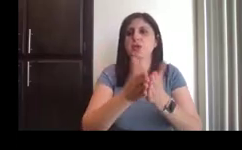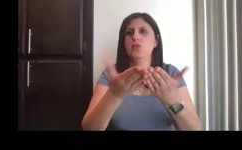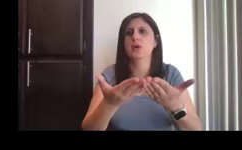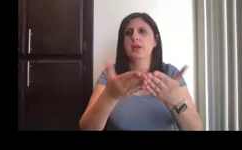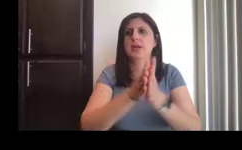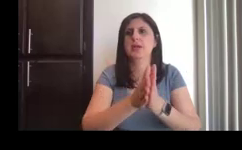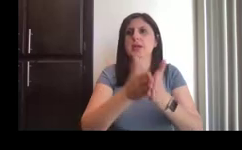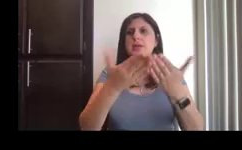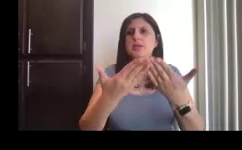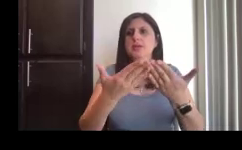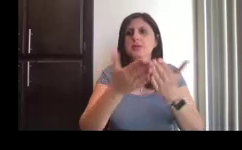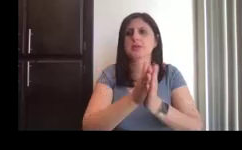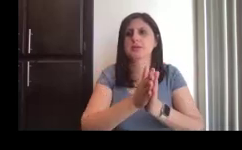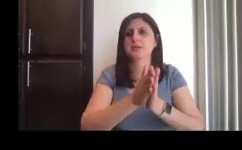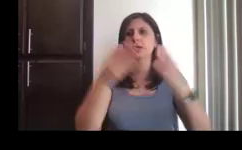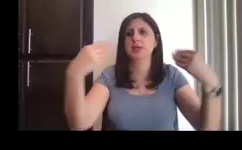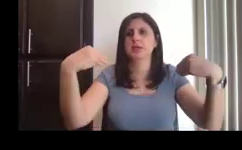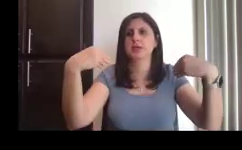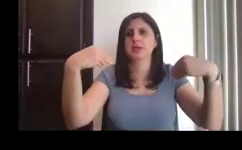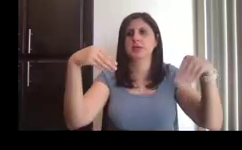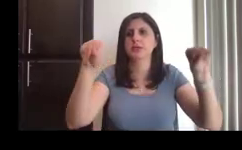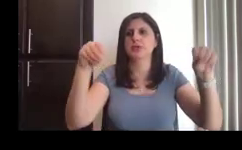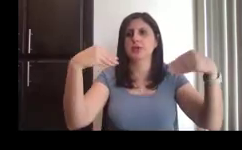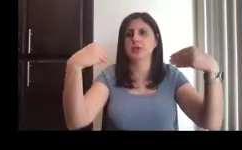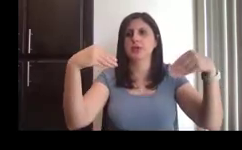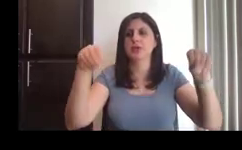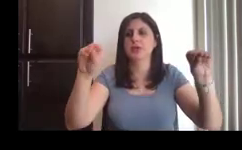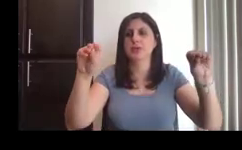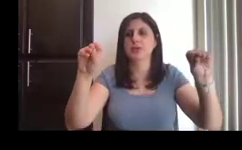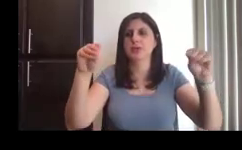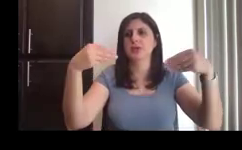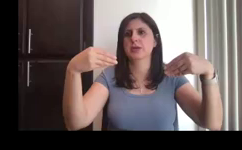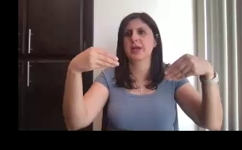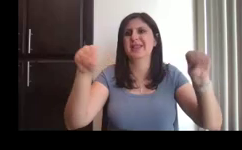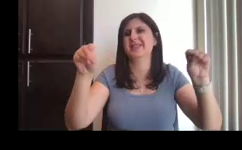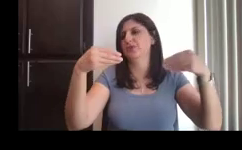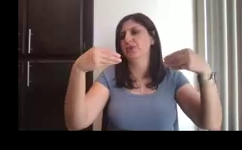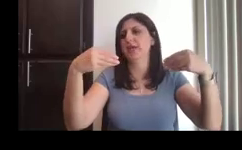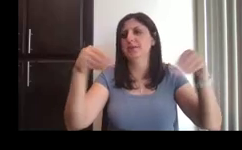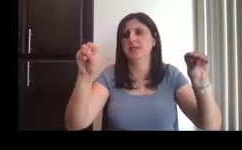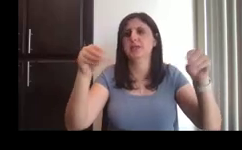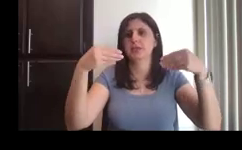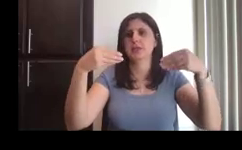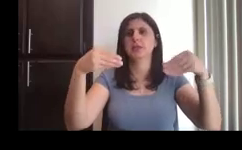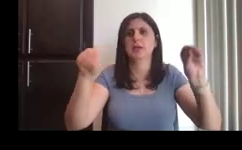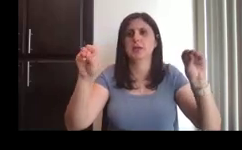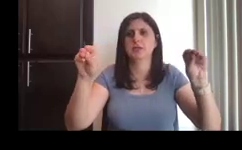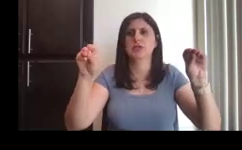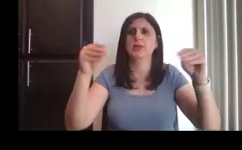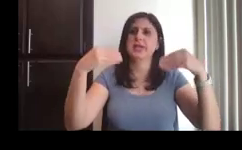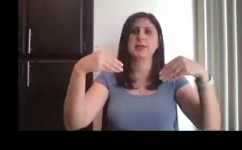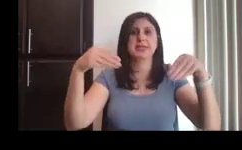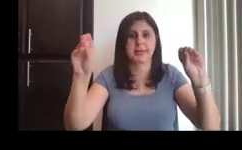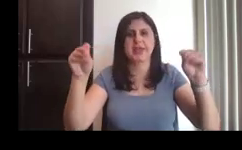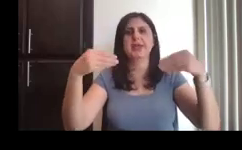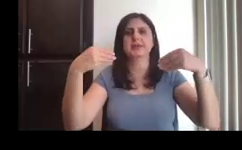Bookstore. 1, 2. Store. At least 2 times. You